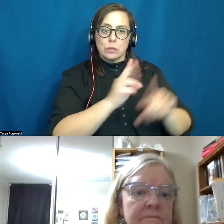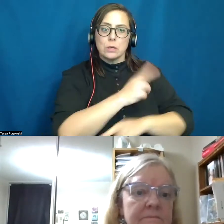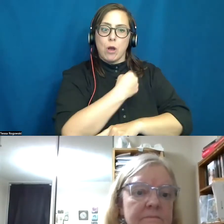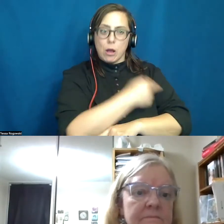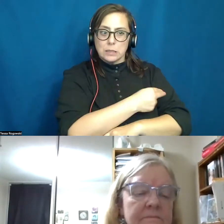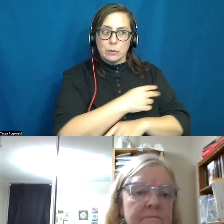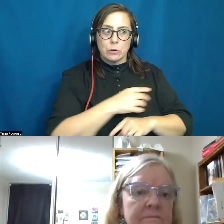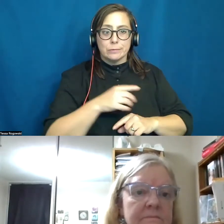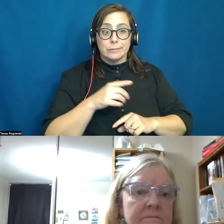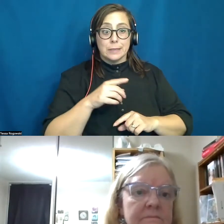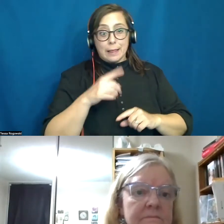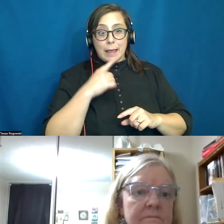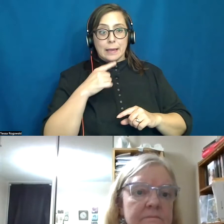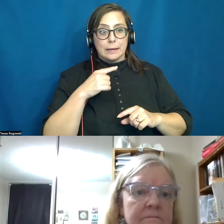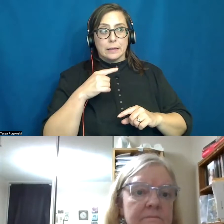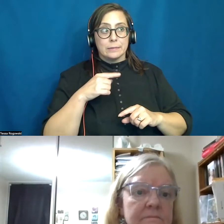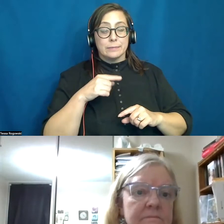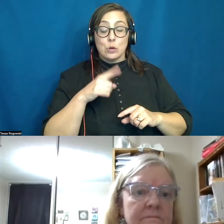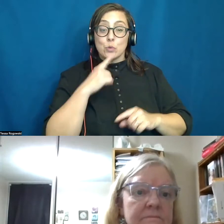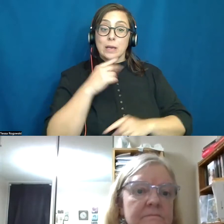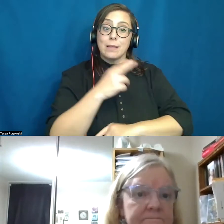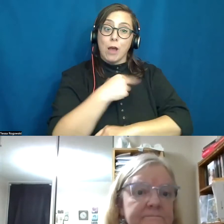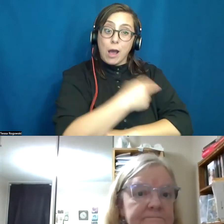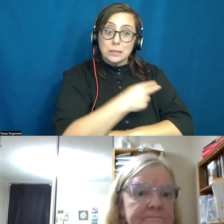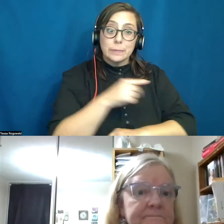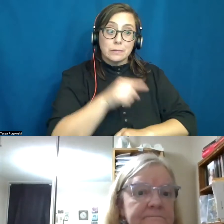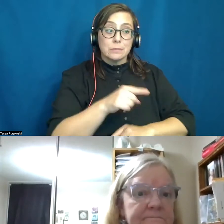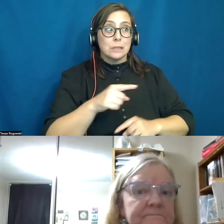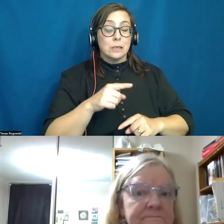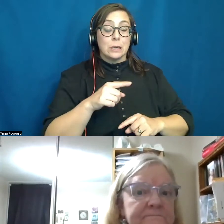terribly helpful. You're not there to get well, you're there to not be a liability.